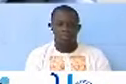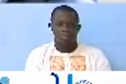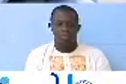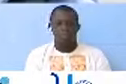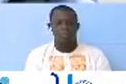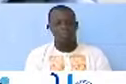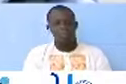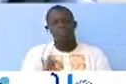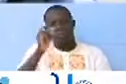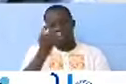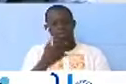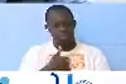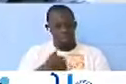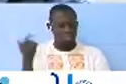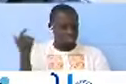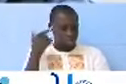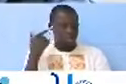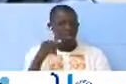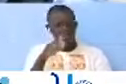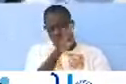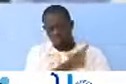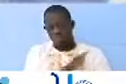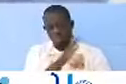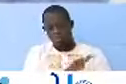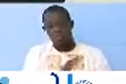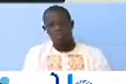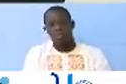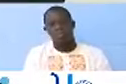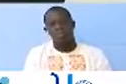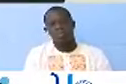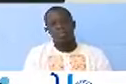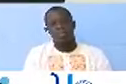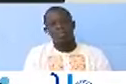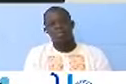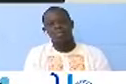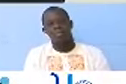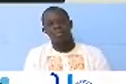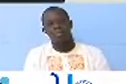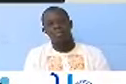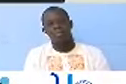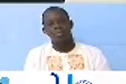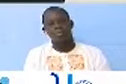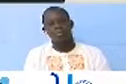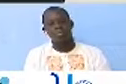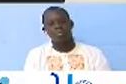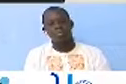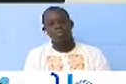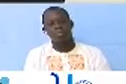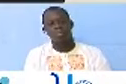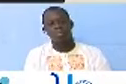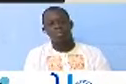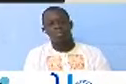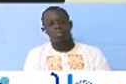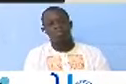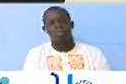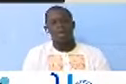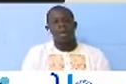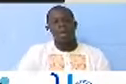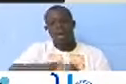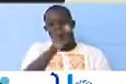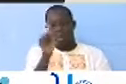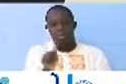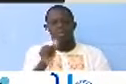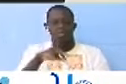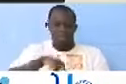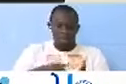mo fana moy la. Yes, I hear that also. And they would investigate crimes which they were not actually trained or equipped to